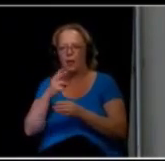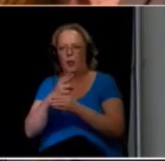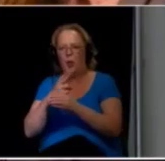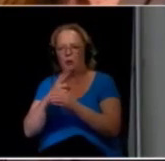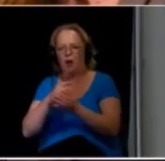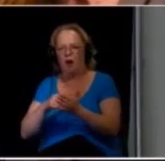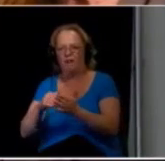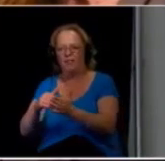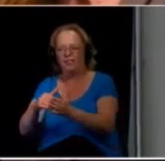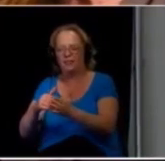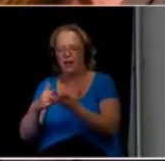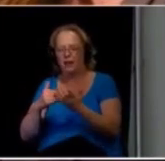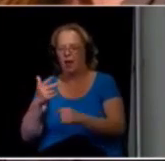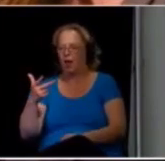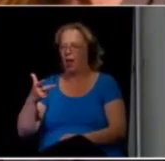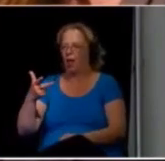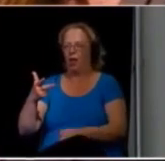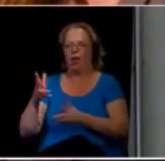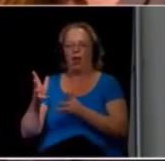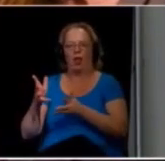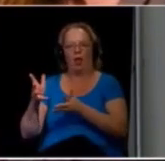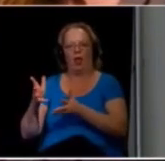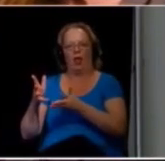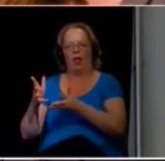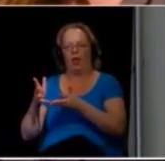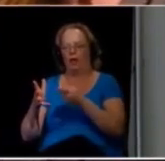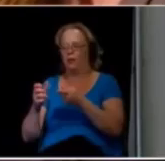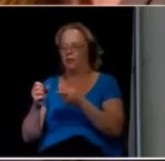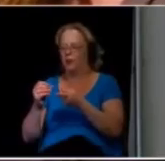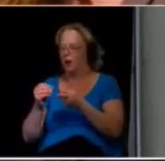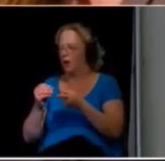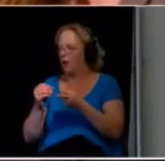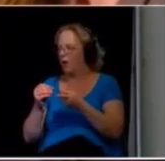around they just mostly sit around. So